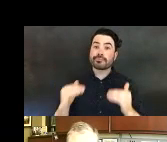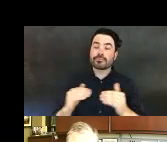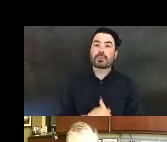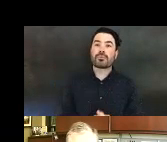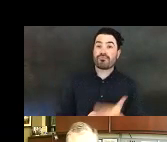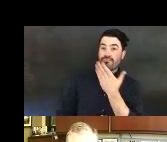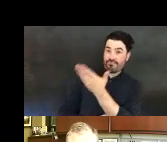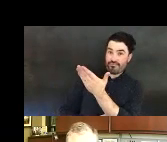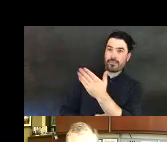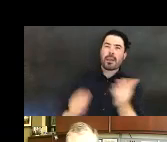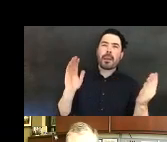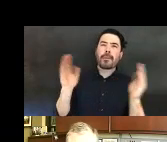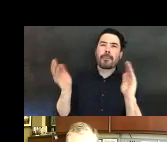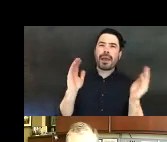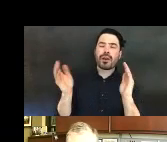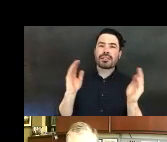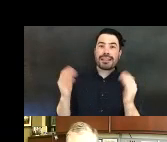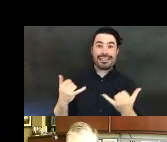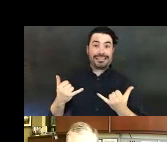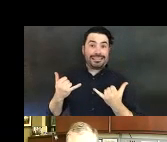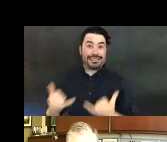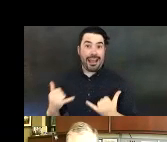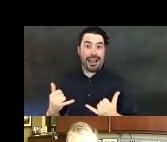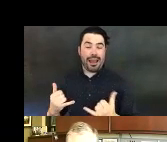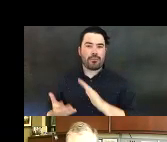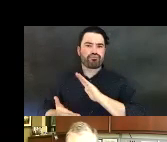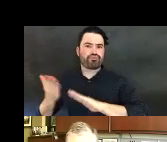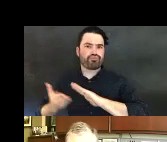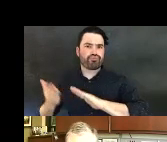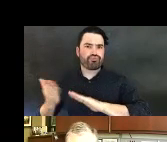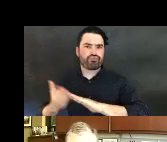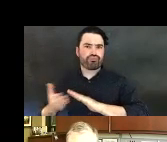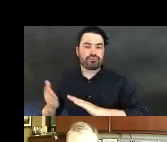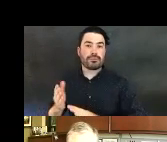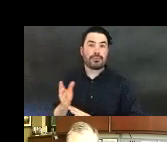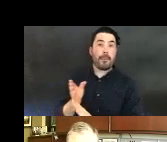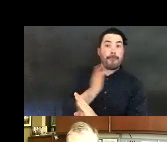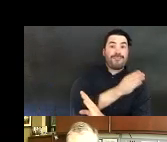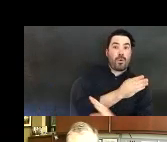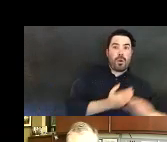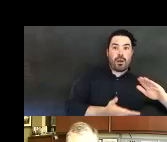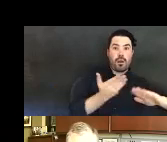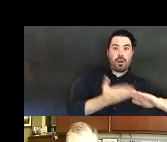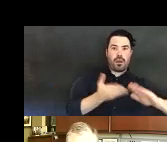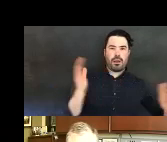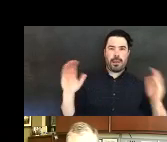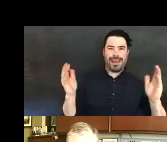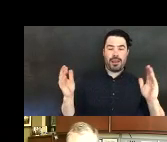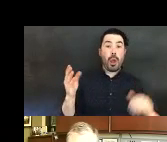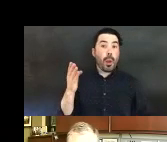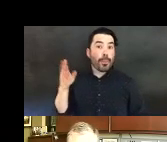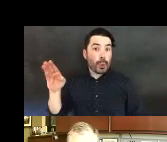shows the comparison of our current activity with prior year activity. So the blue line is this